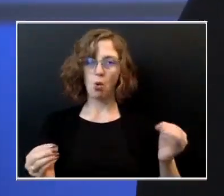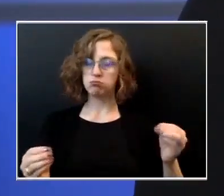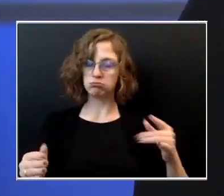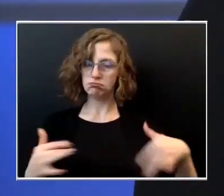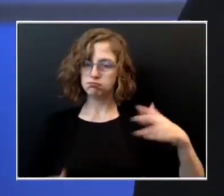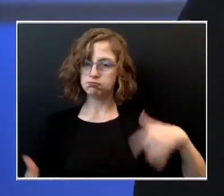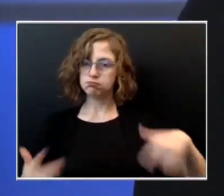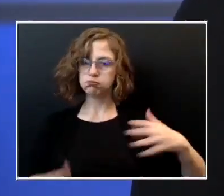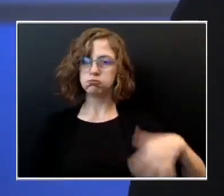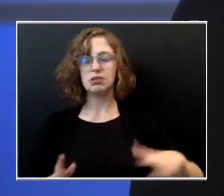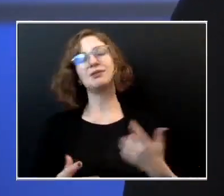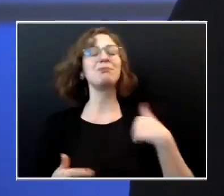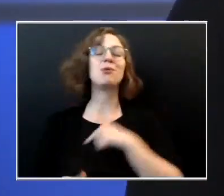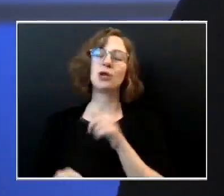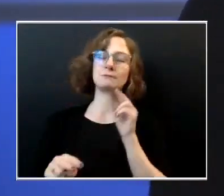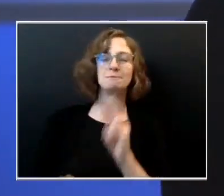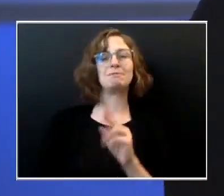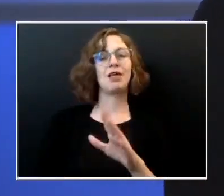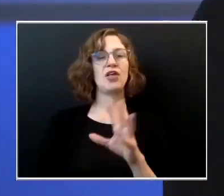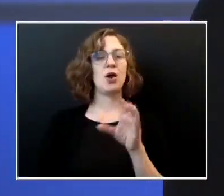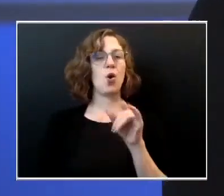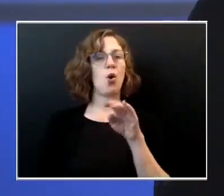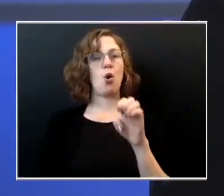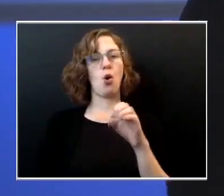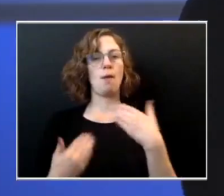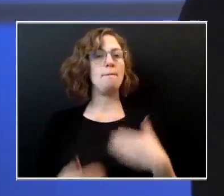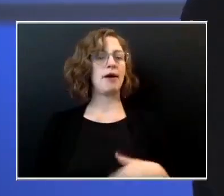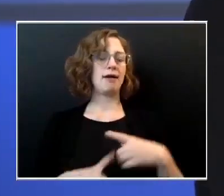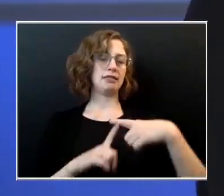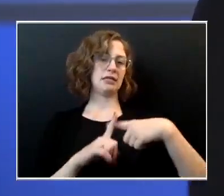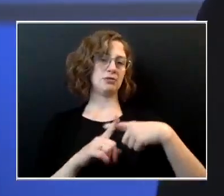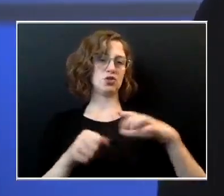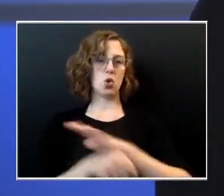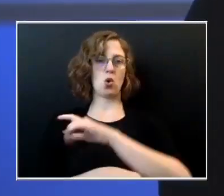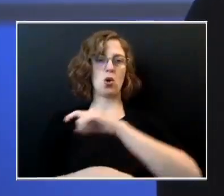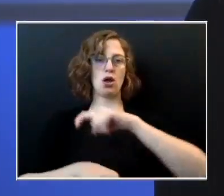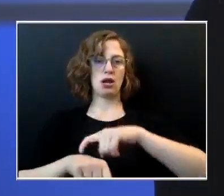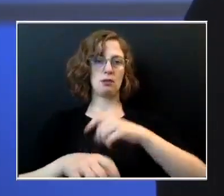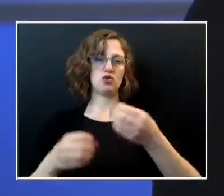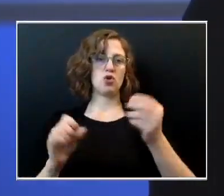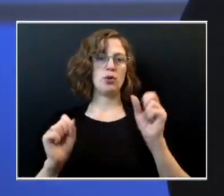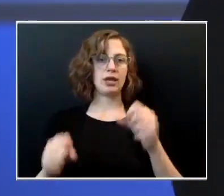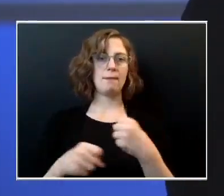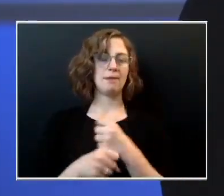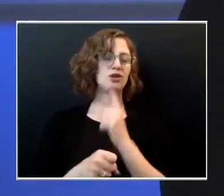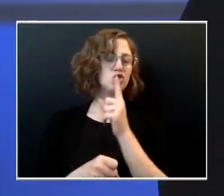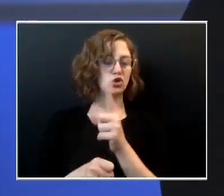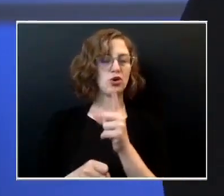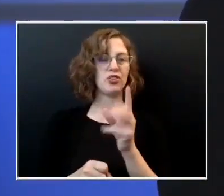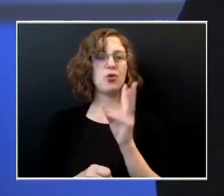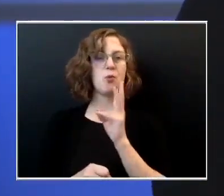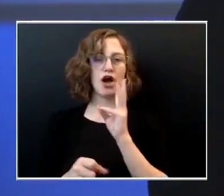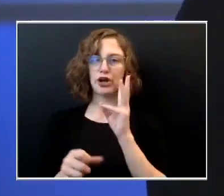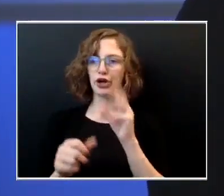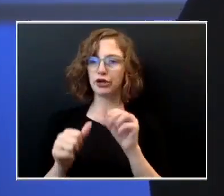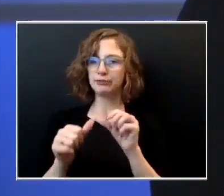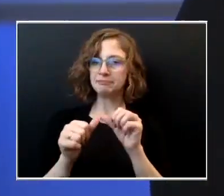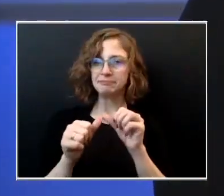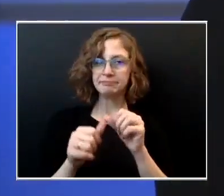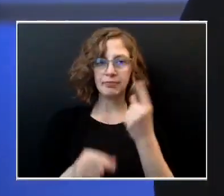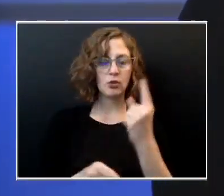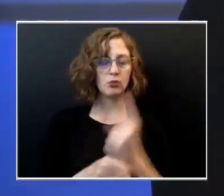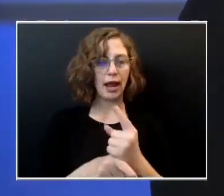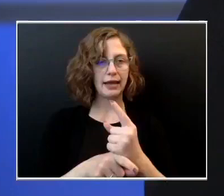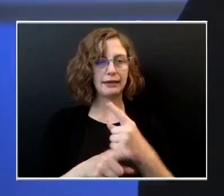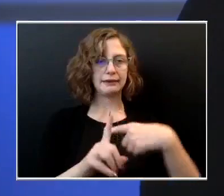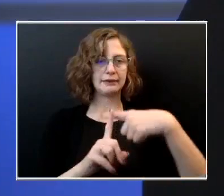temperature the whole time. So we can kind of make some adjustments to make sure that they are within that window of. And that's actually another good question regarding the